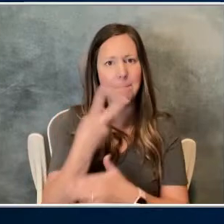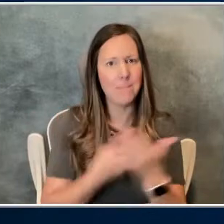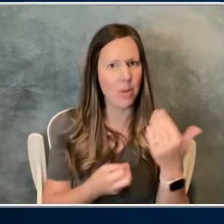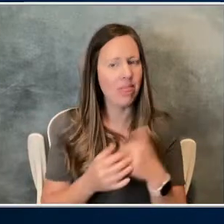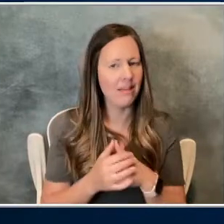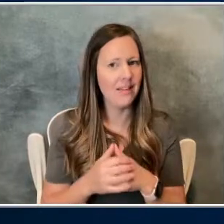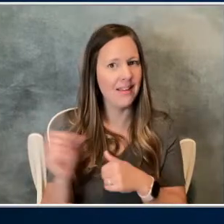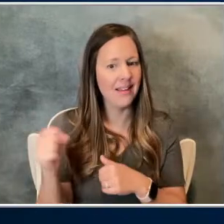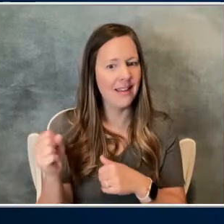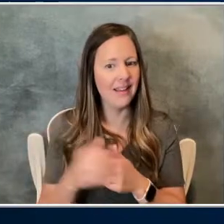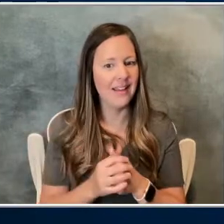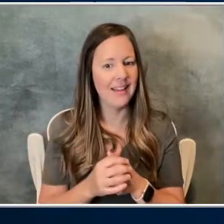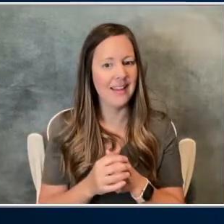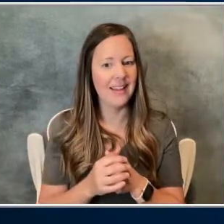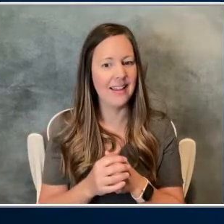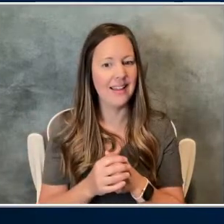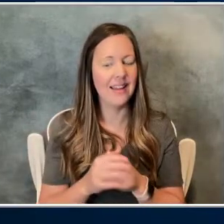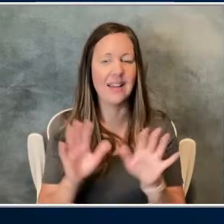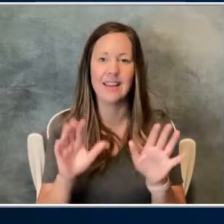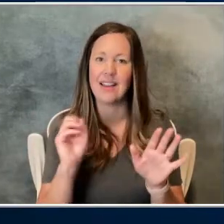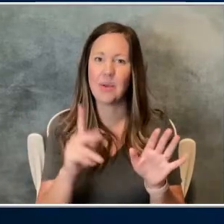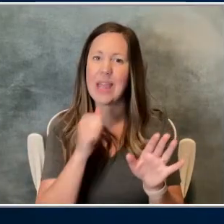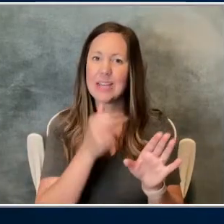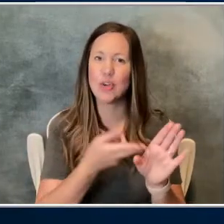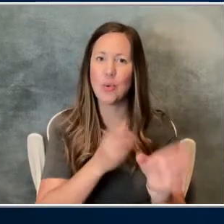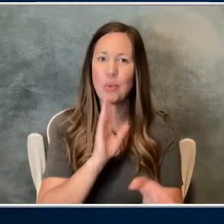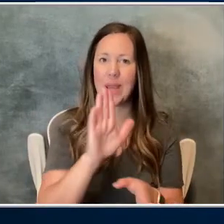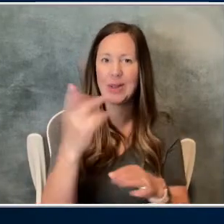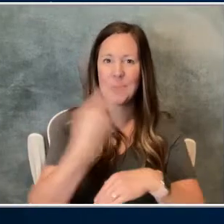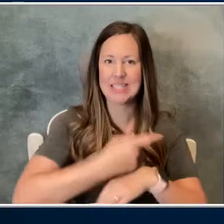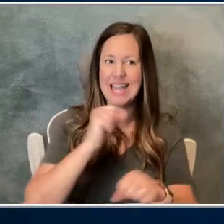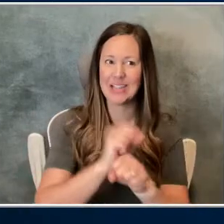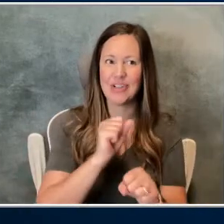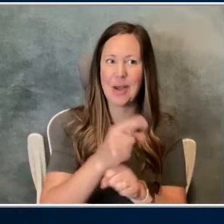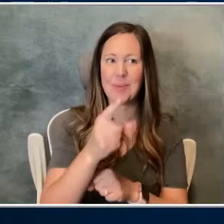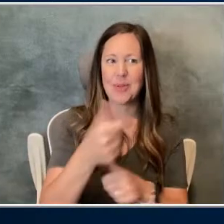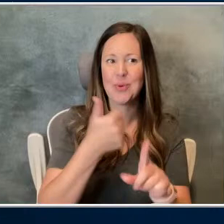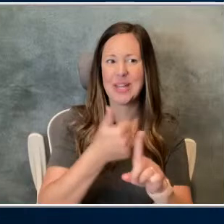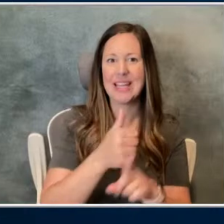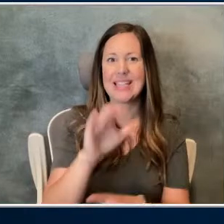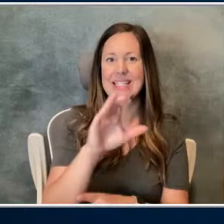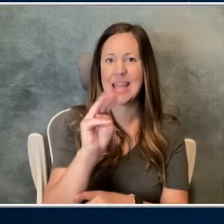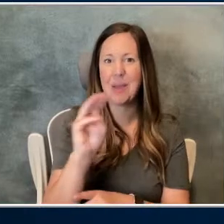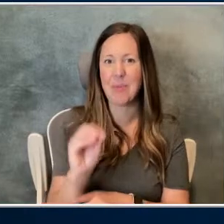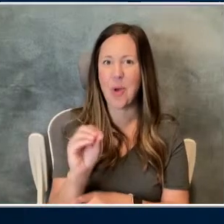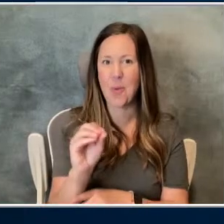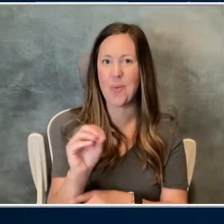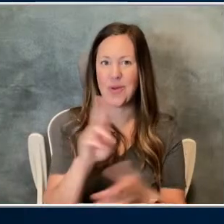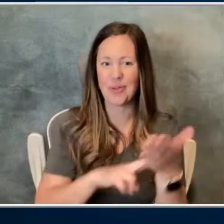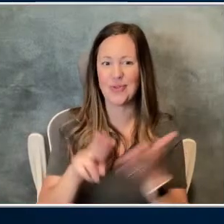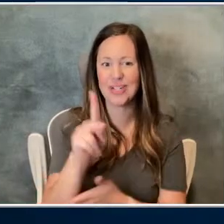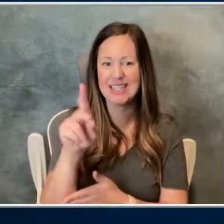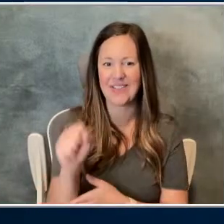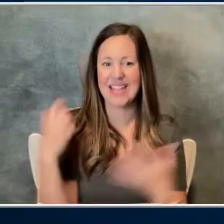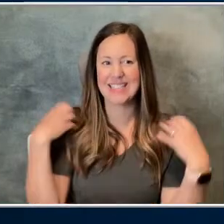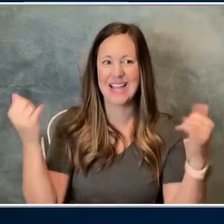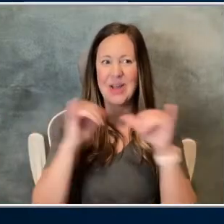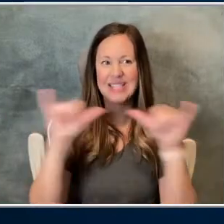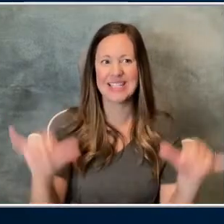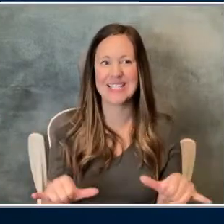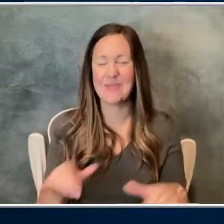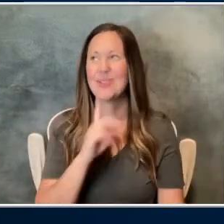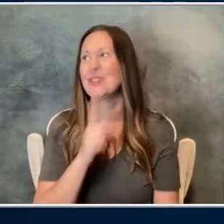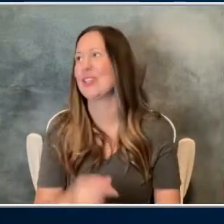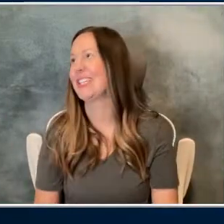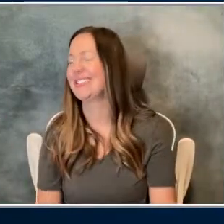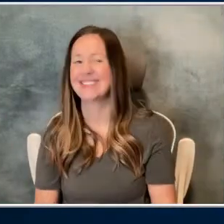I say don't quit your day job when you're the CMO of the University of Kansas Health System? Sure.